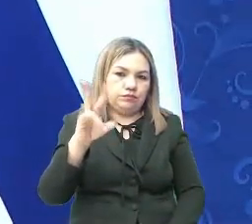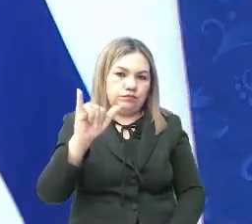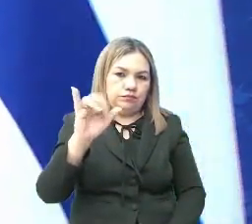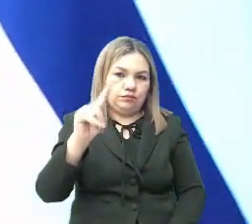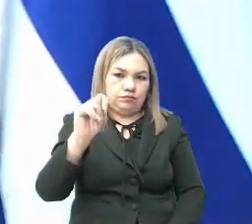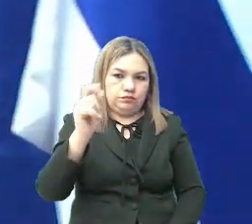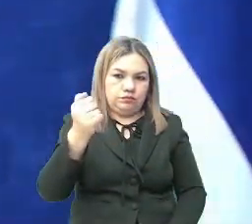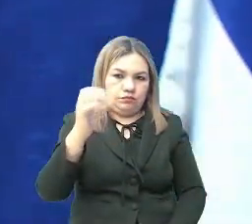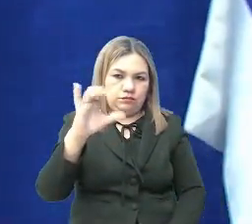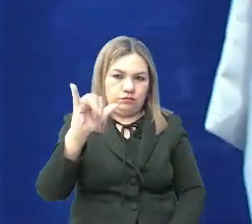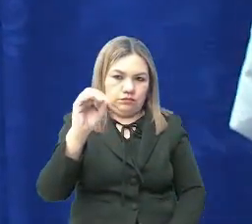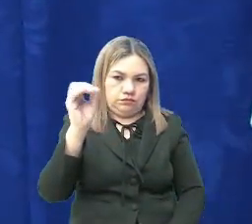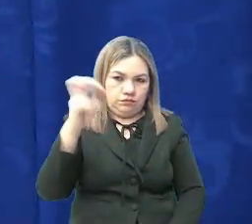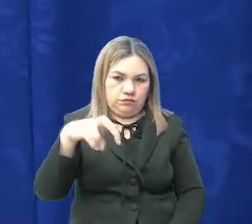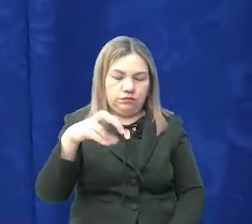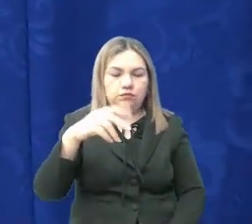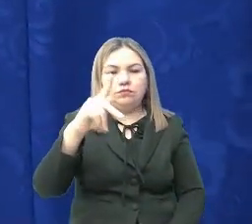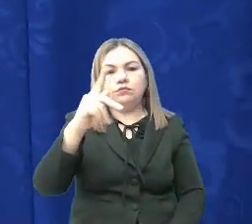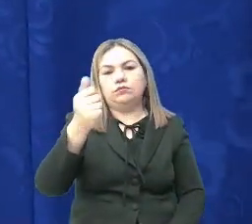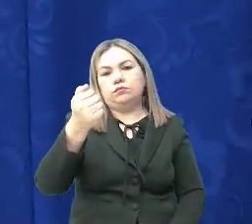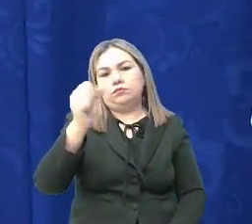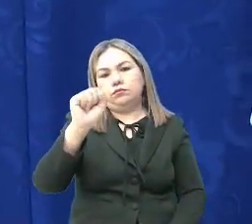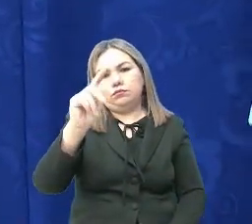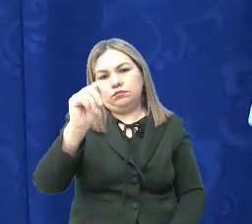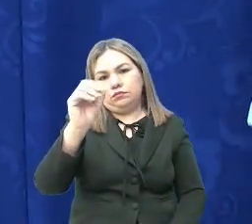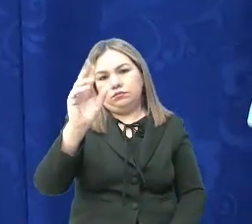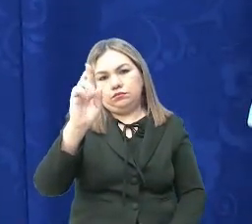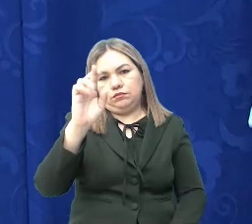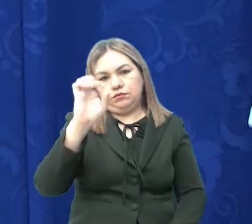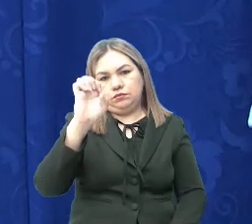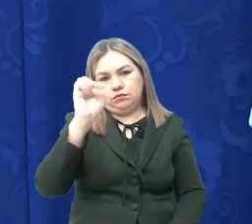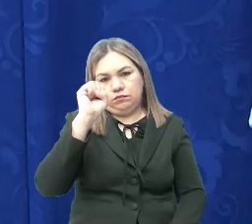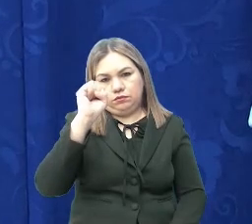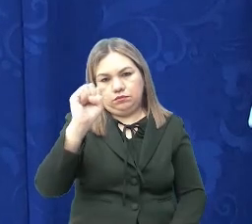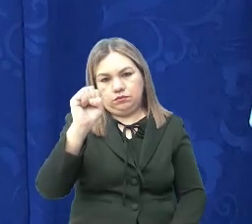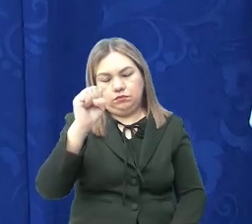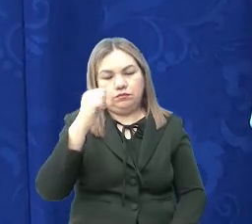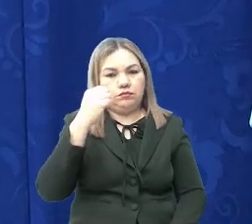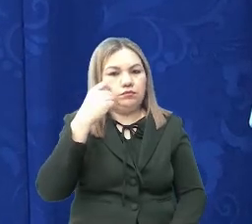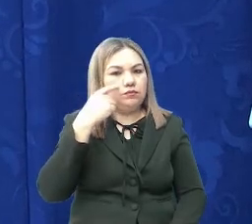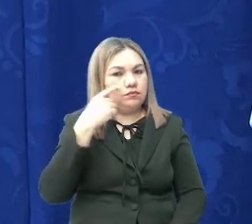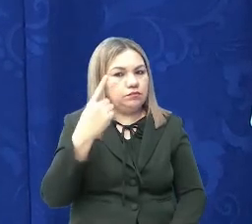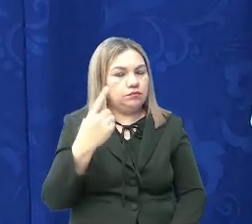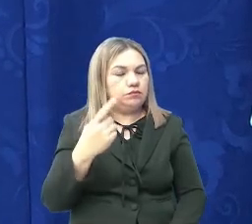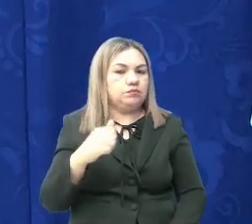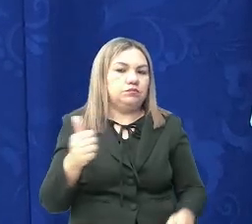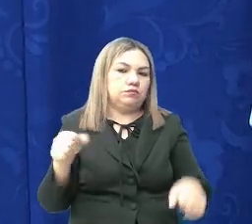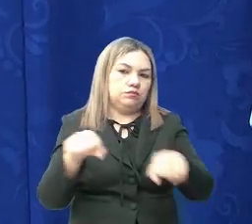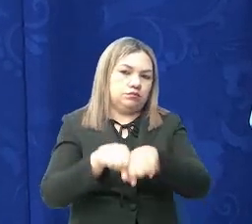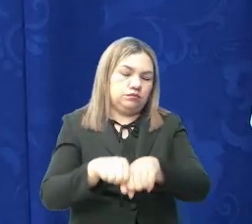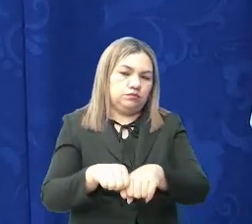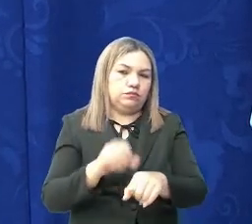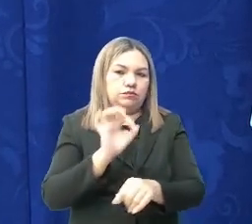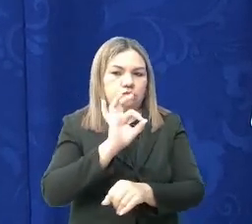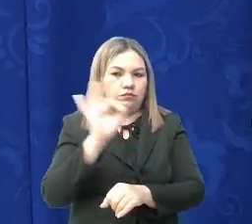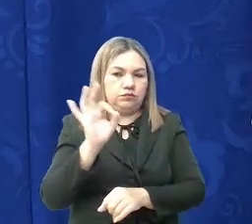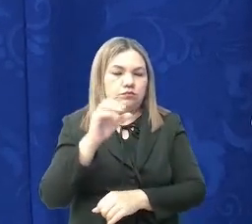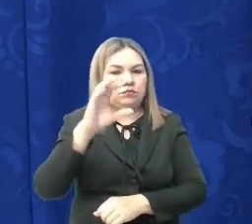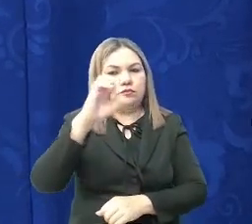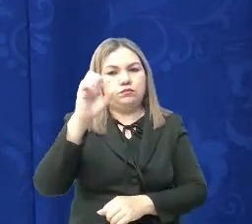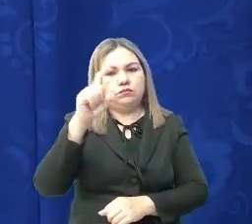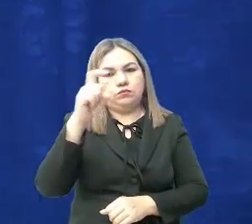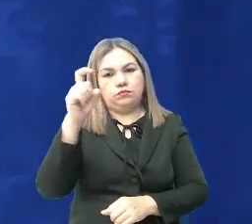Something that's hard for me is to unite with other people. Because I know if I unite to someone, or I construct my